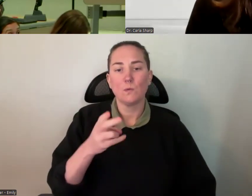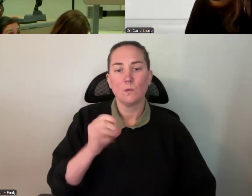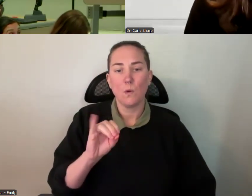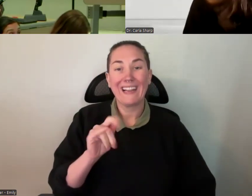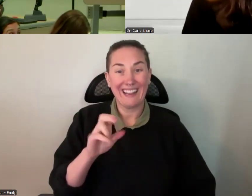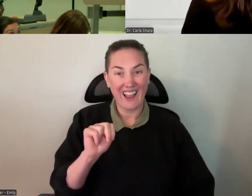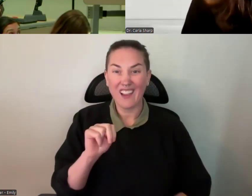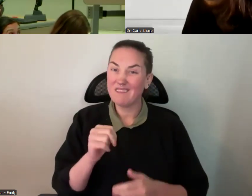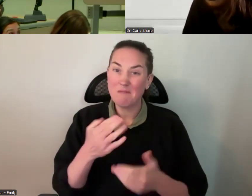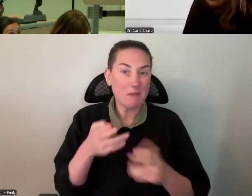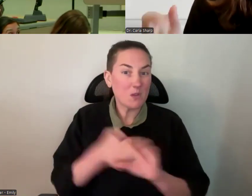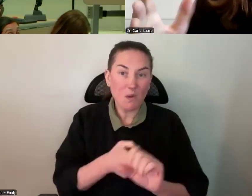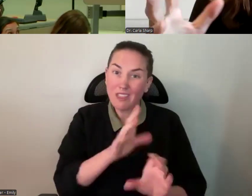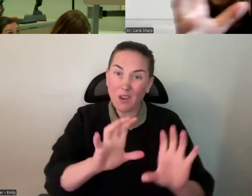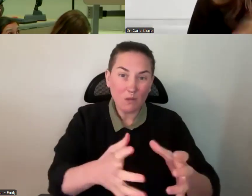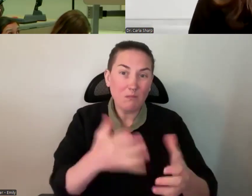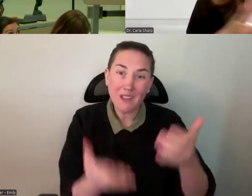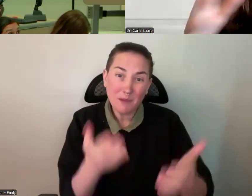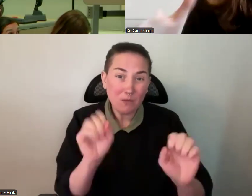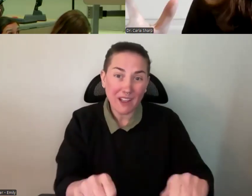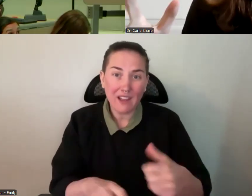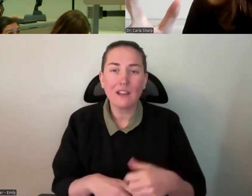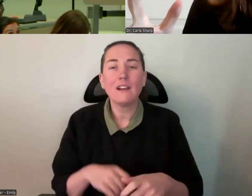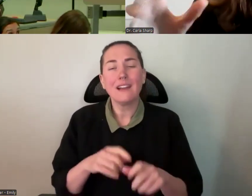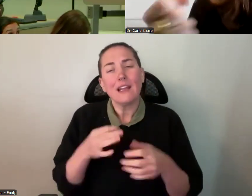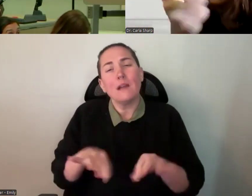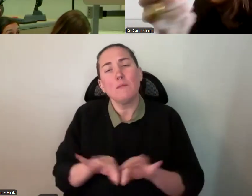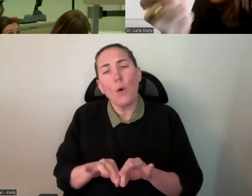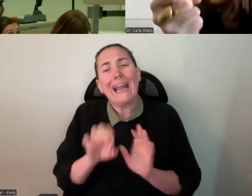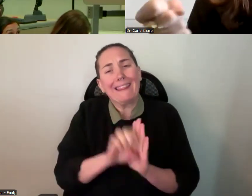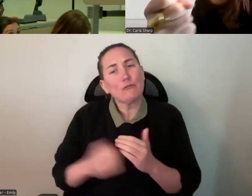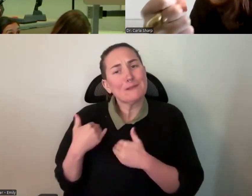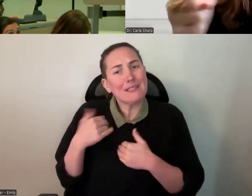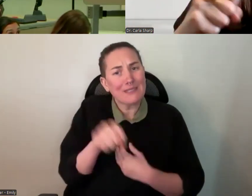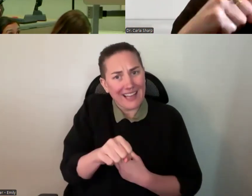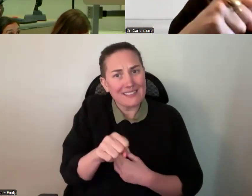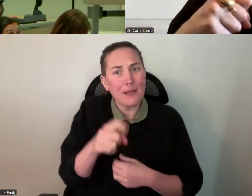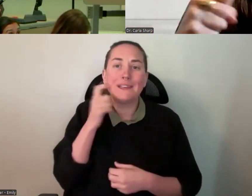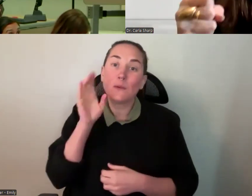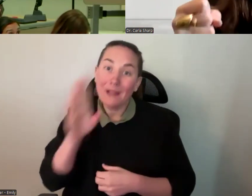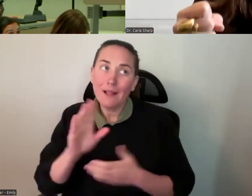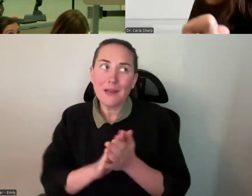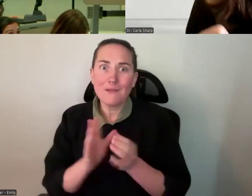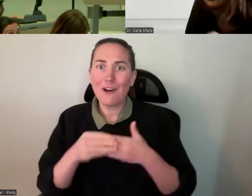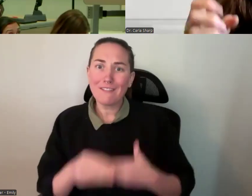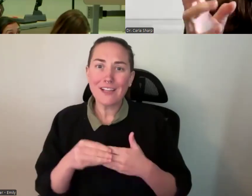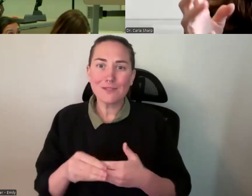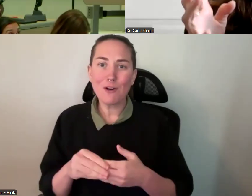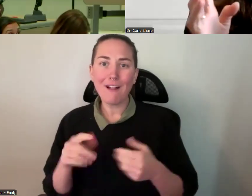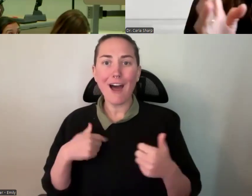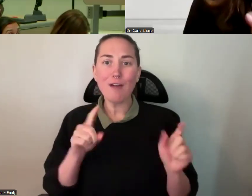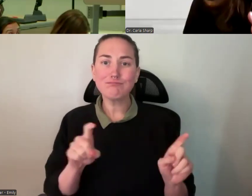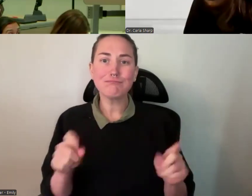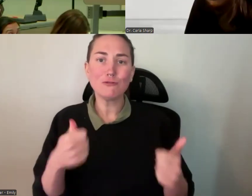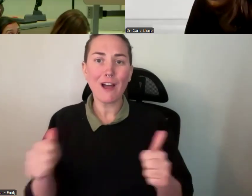GPM groups. So we want to do this ethically and responsibly when we loosen the rules and we break out of our confines. What